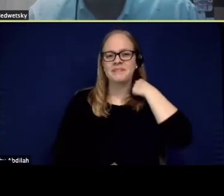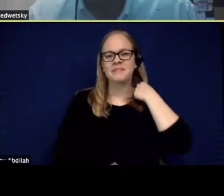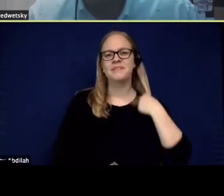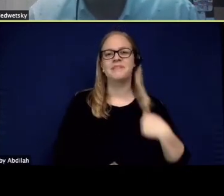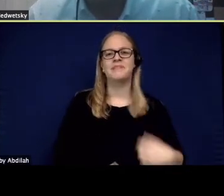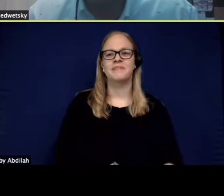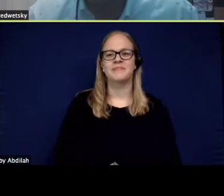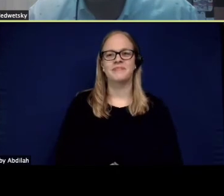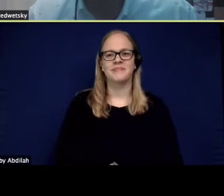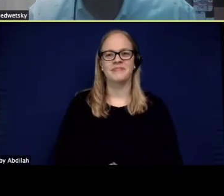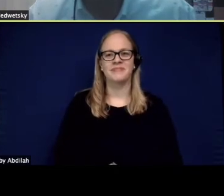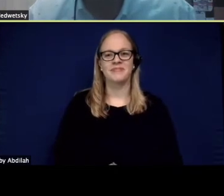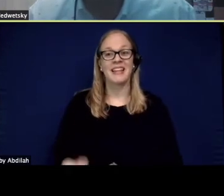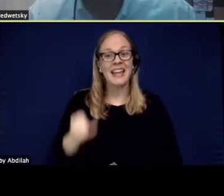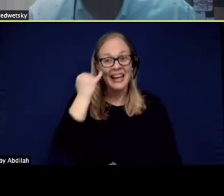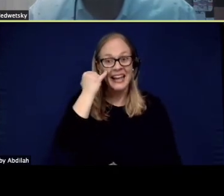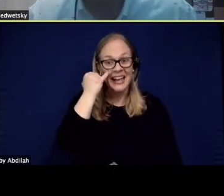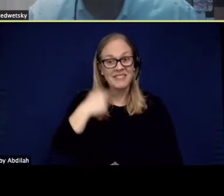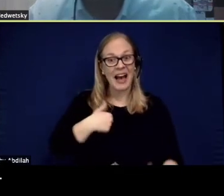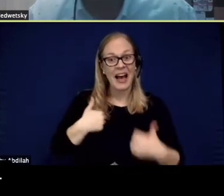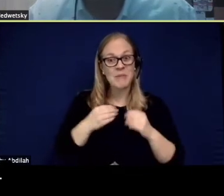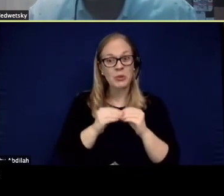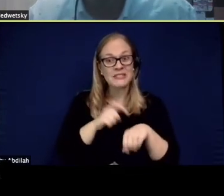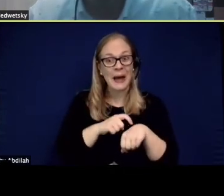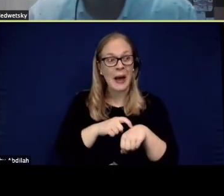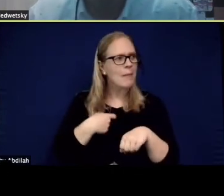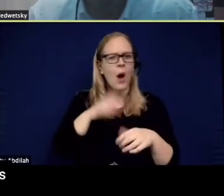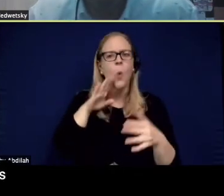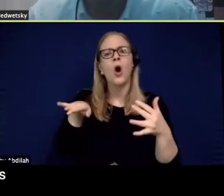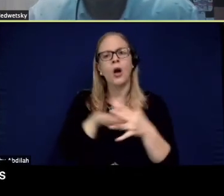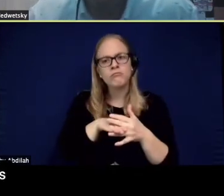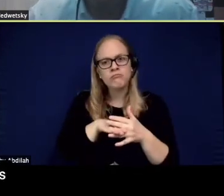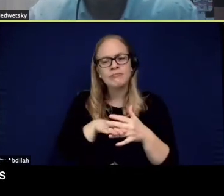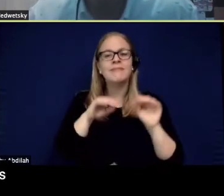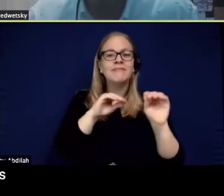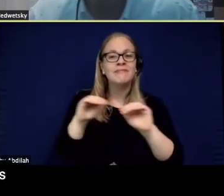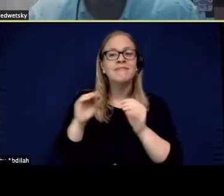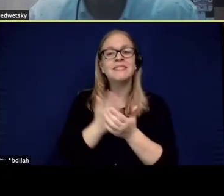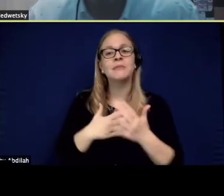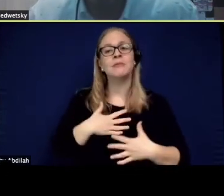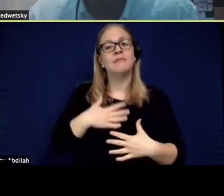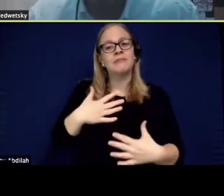If I had more time, we would engage in breathing exercises too.